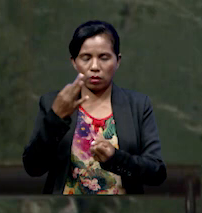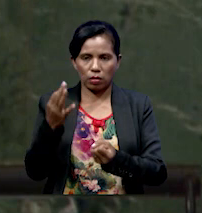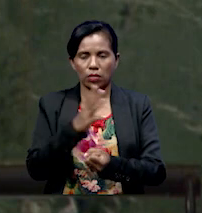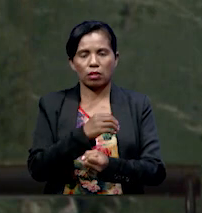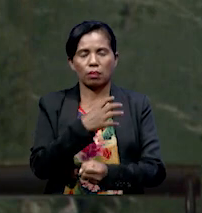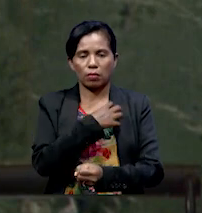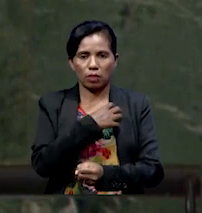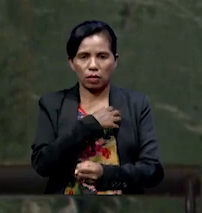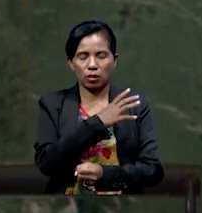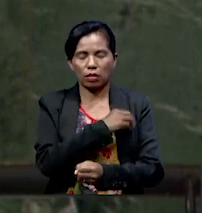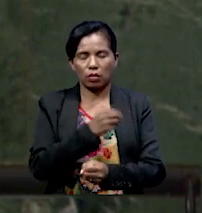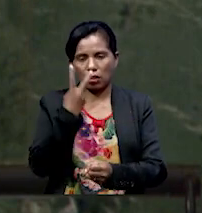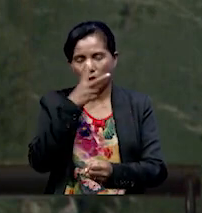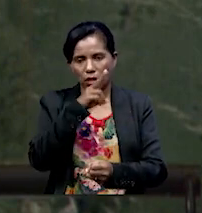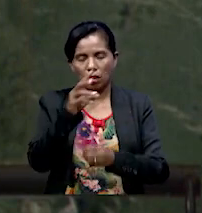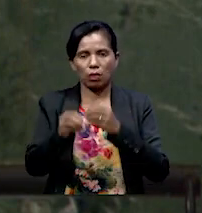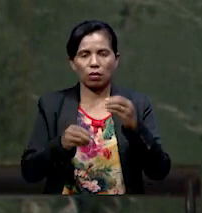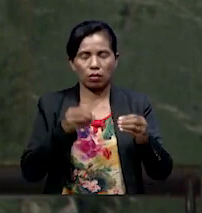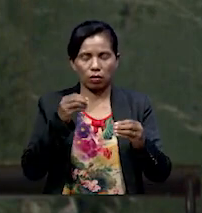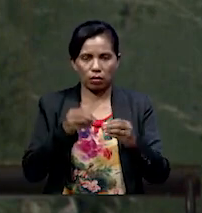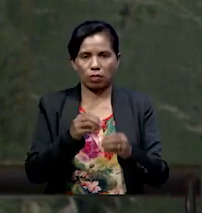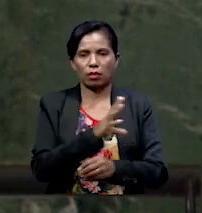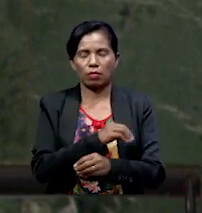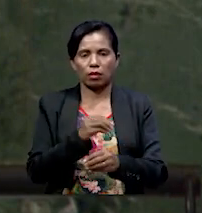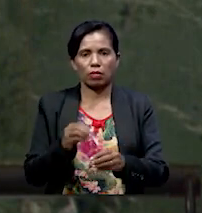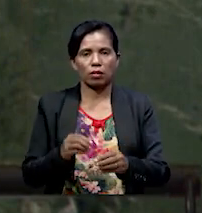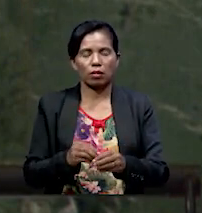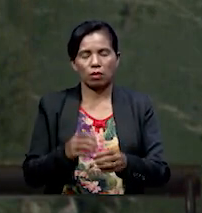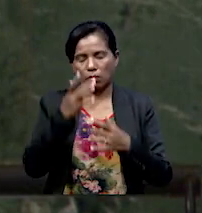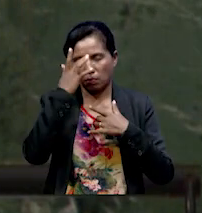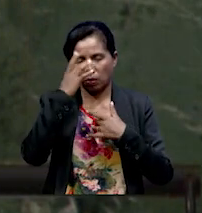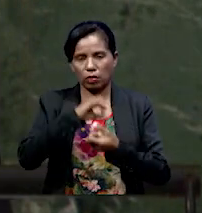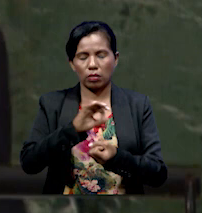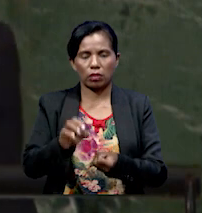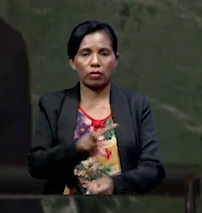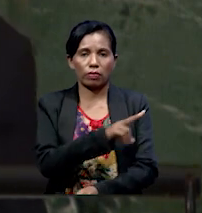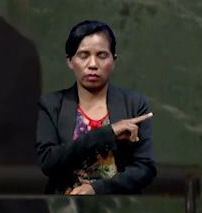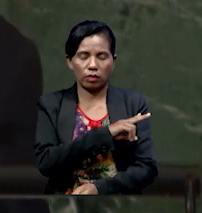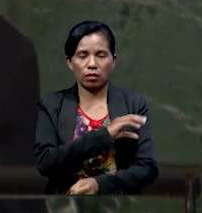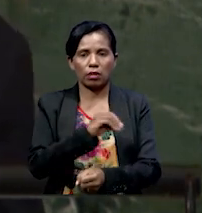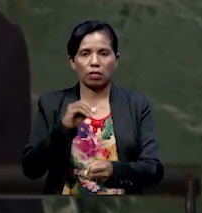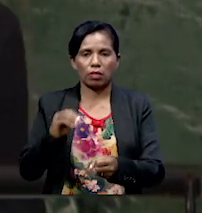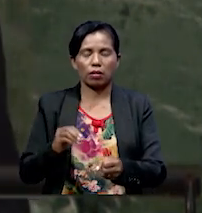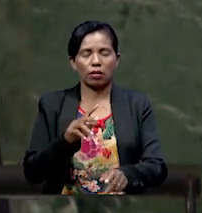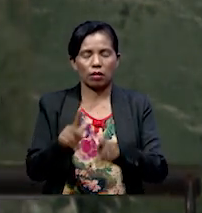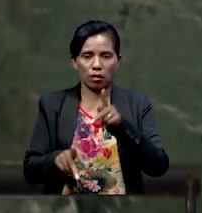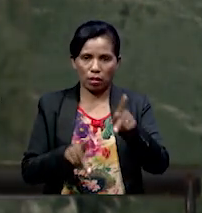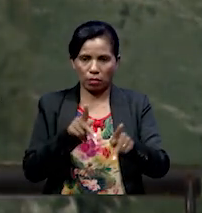to prevent the spread of this insidious virus, such as curtailing free movement of people and